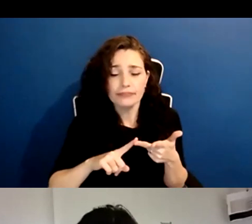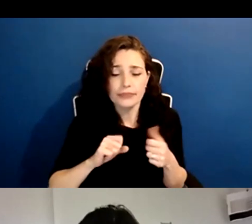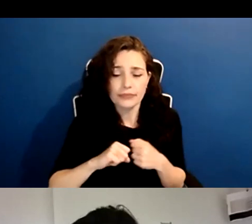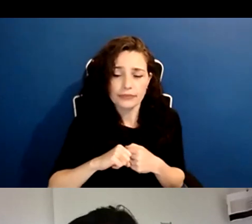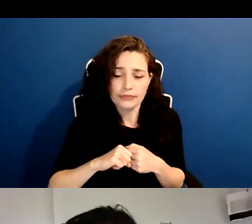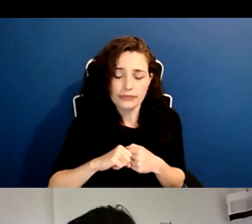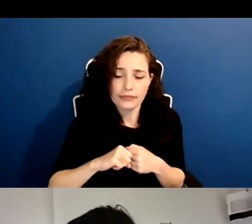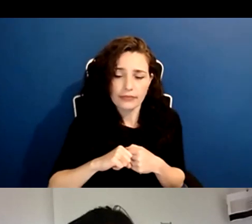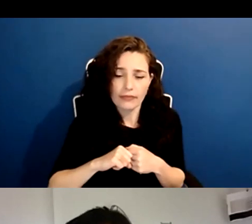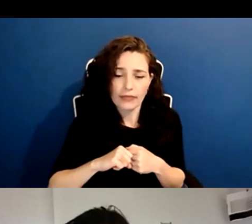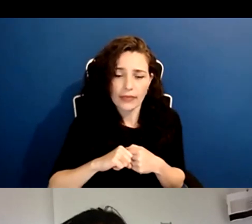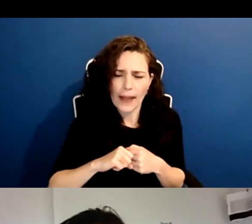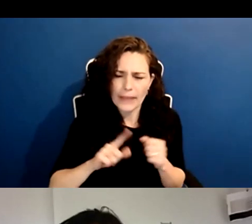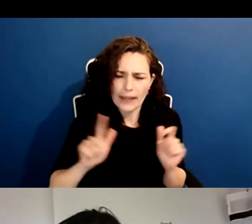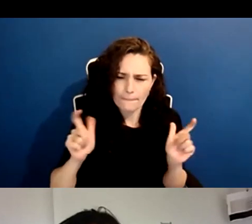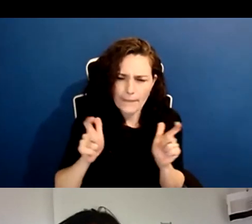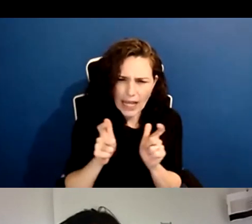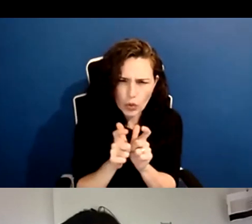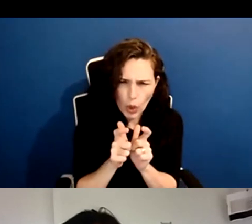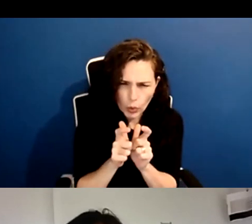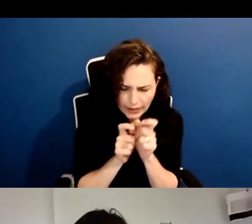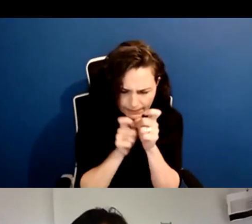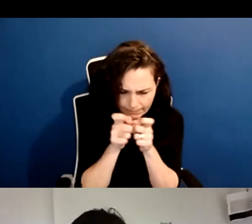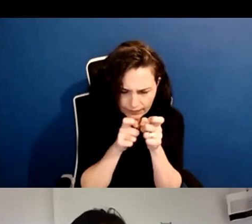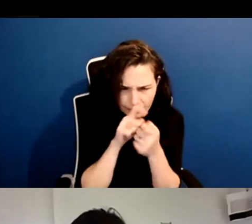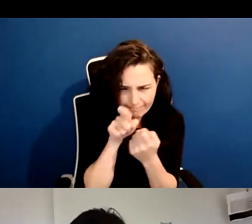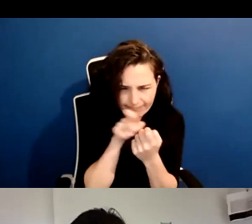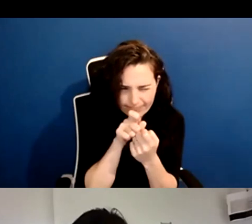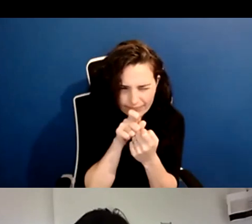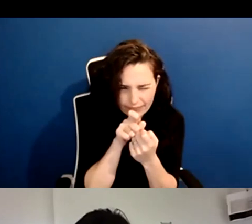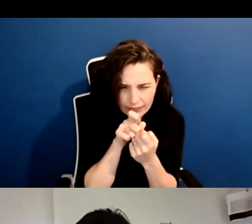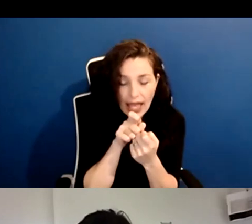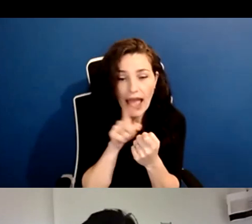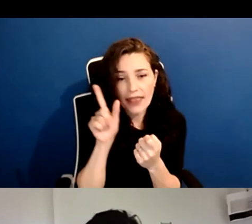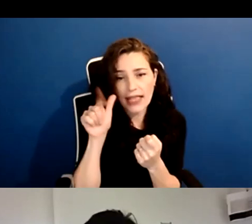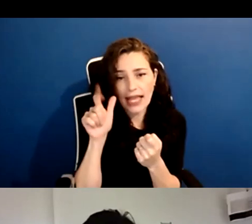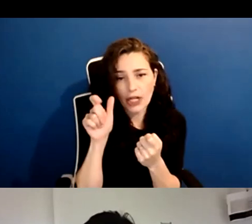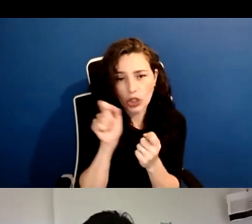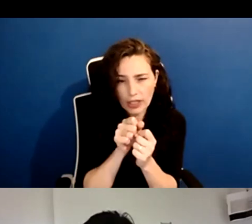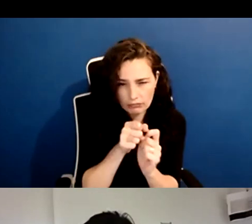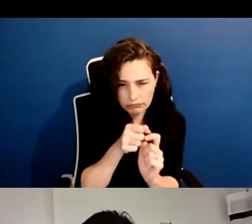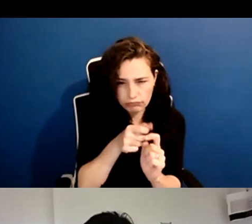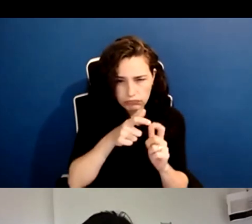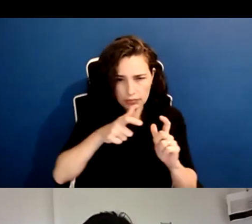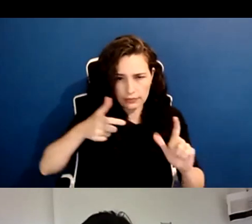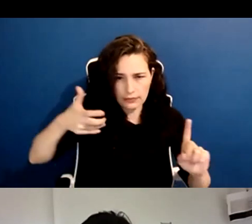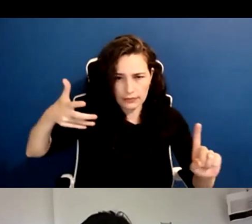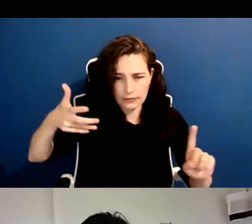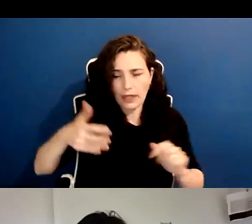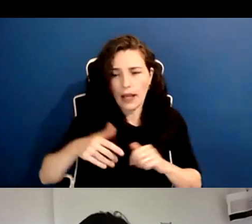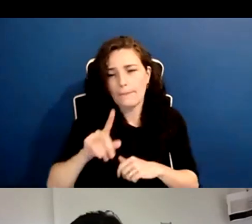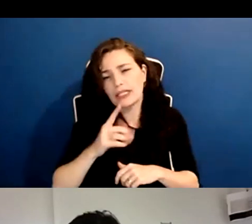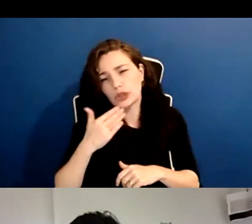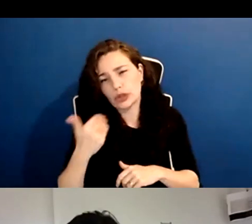really be micro about it. Mm-hmm. And then you can always scale back, but it's really good to know what things are gonna cost,